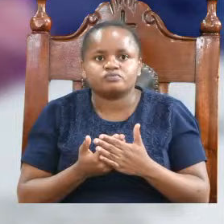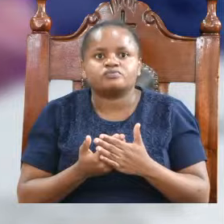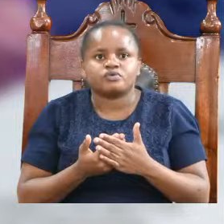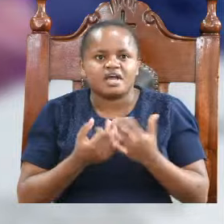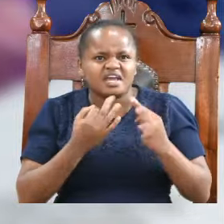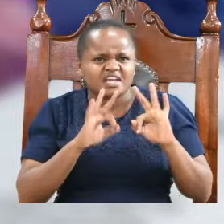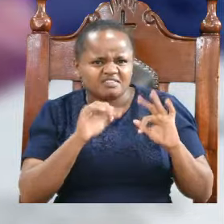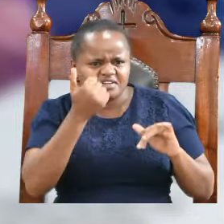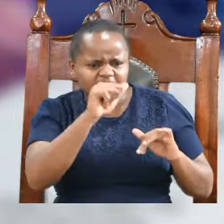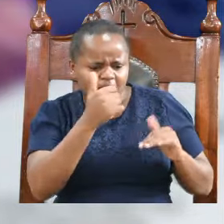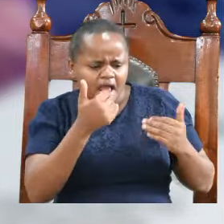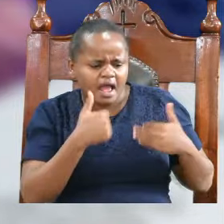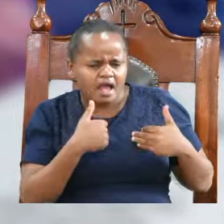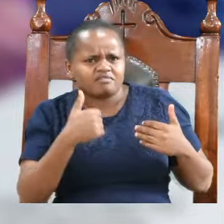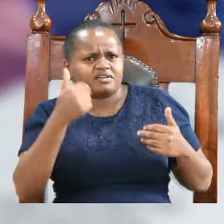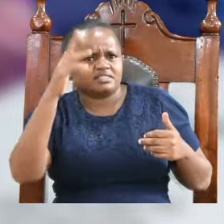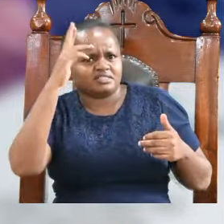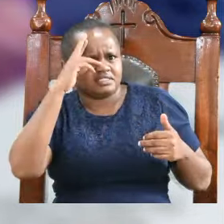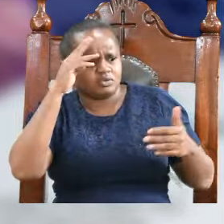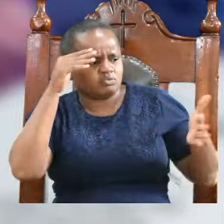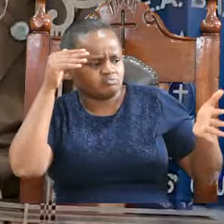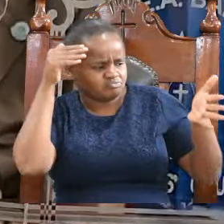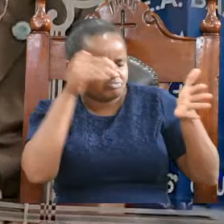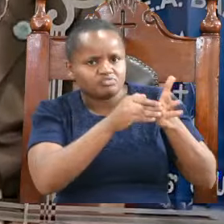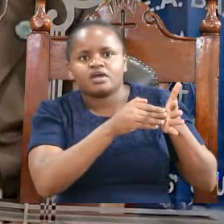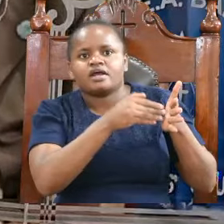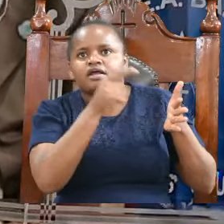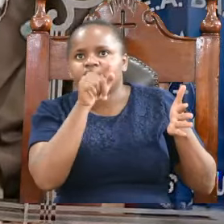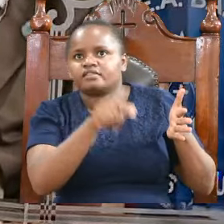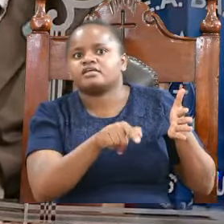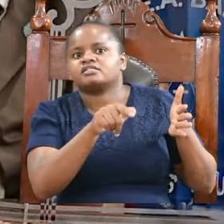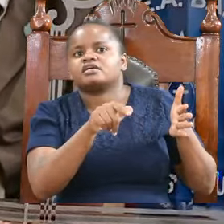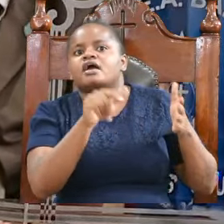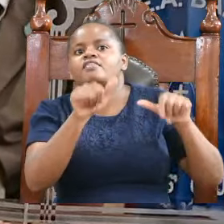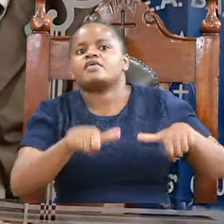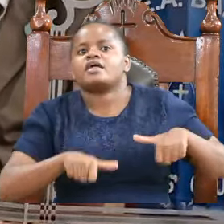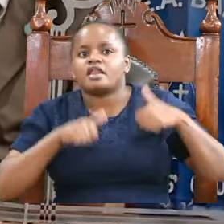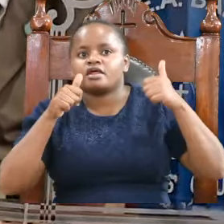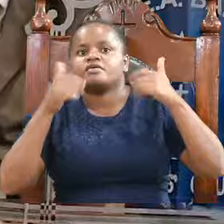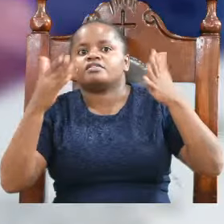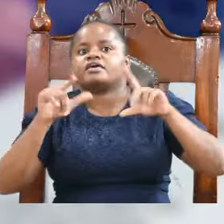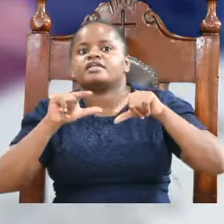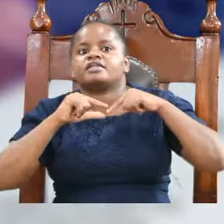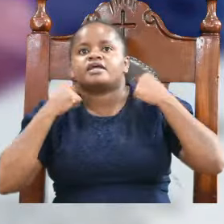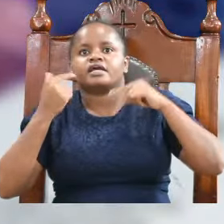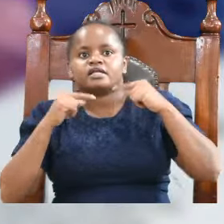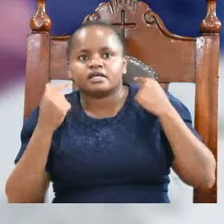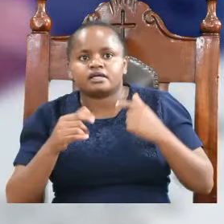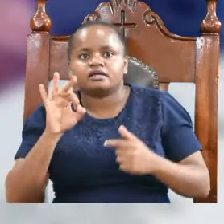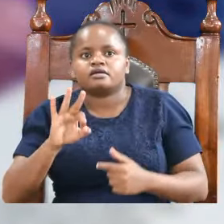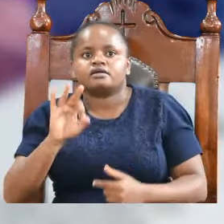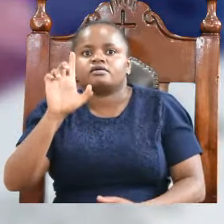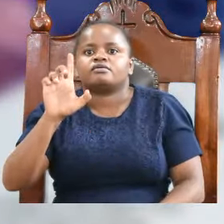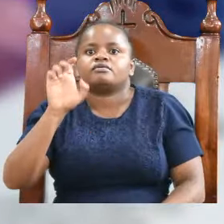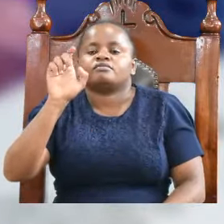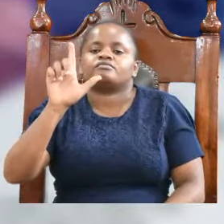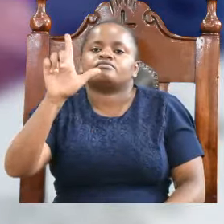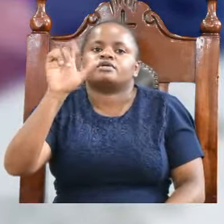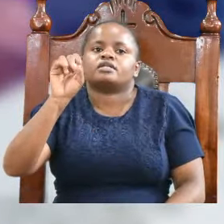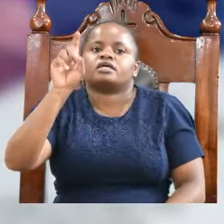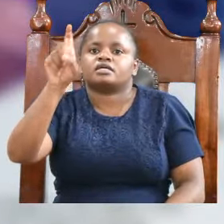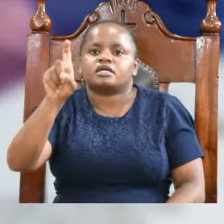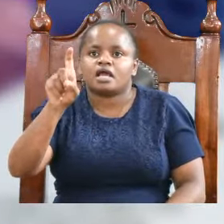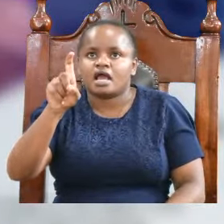that if any of them have anything to object to in the life or doctrine of the said Reverend Felix Gichunge Muridhi, they